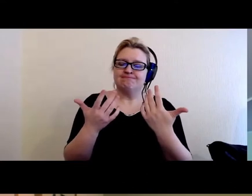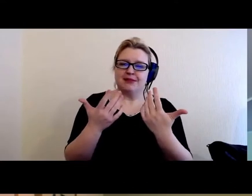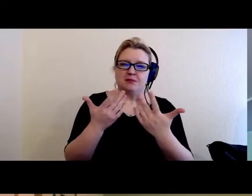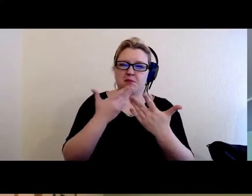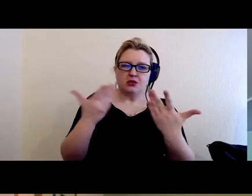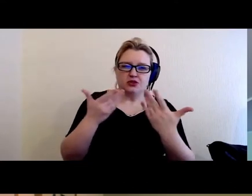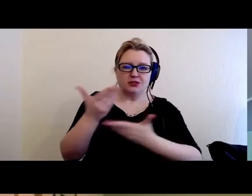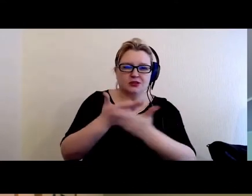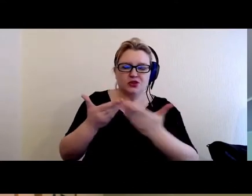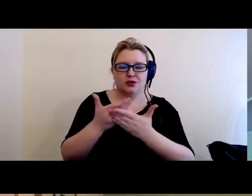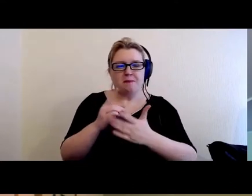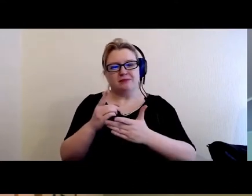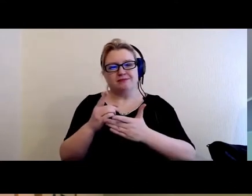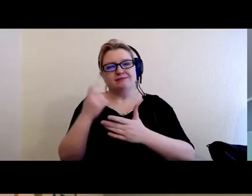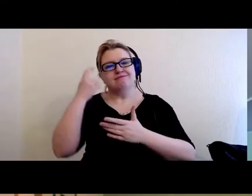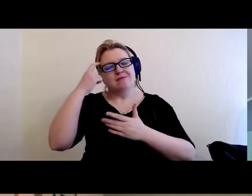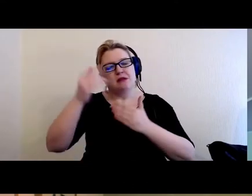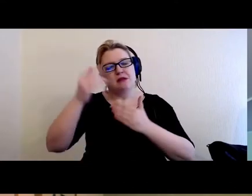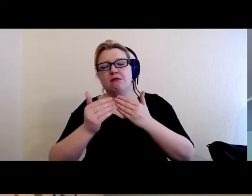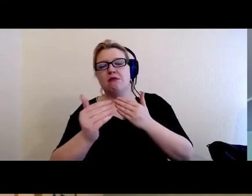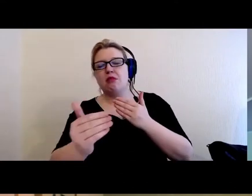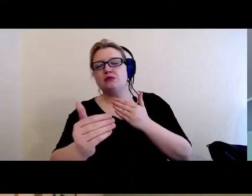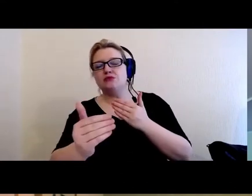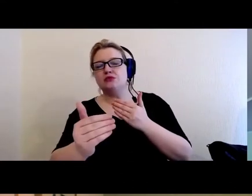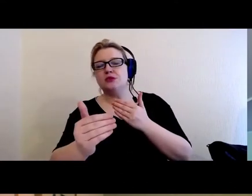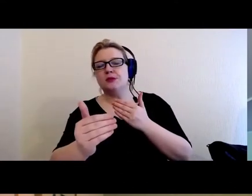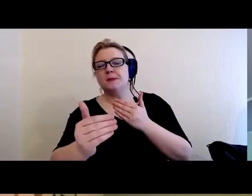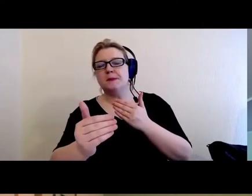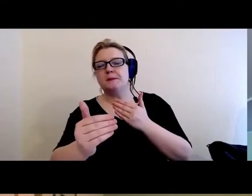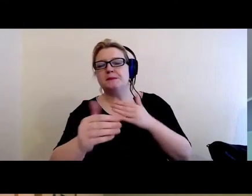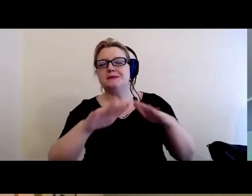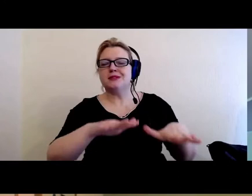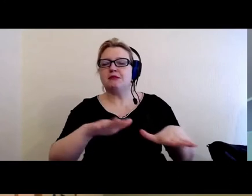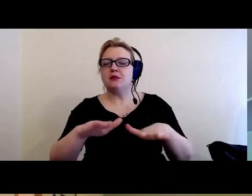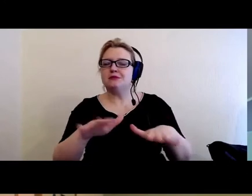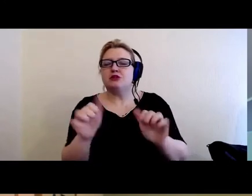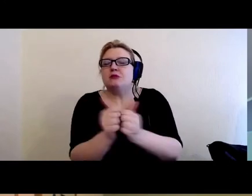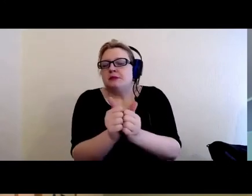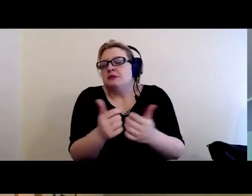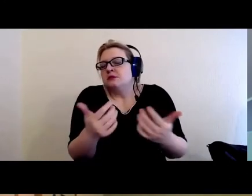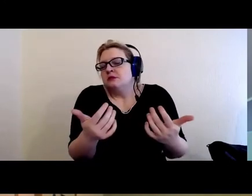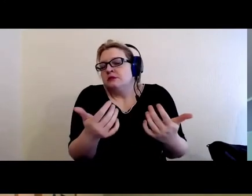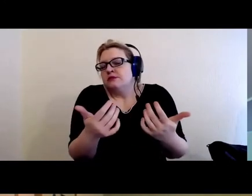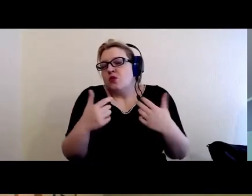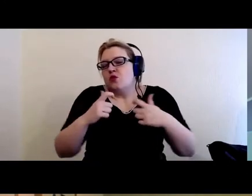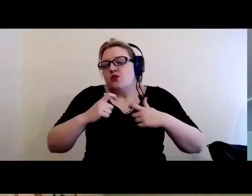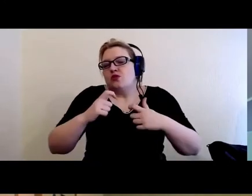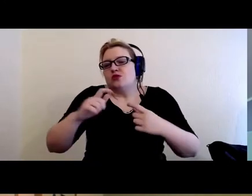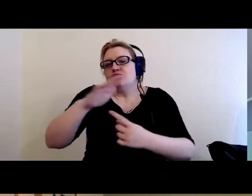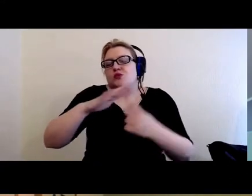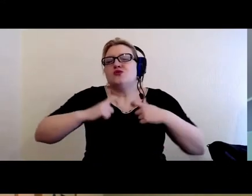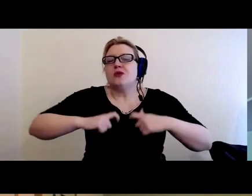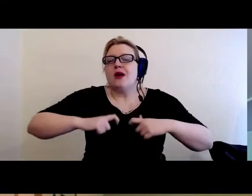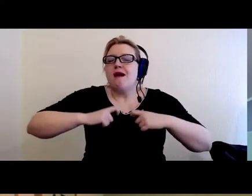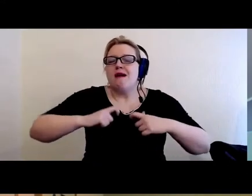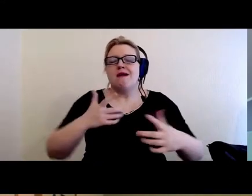settlement for social care and what the prospects of that might be and what can be done to make that happen, to increase the chances of that